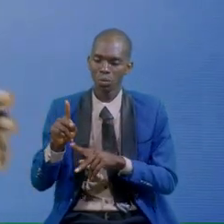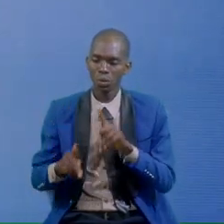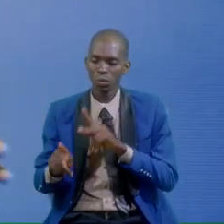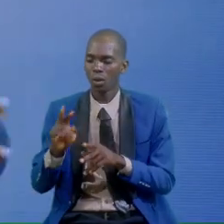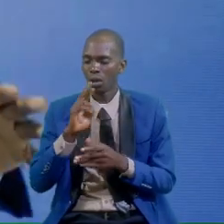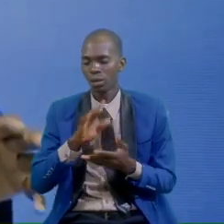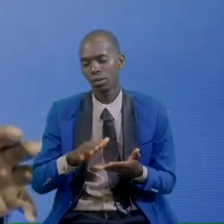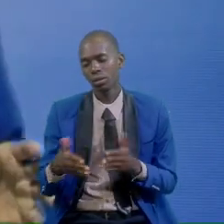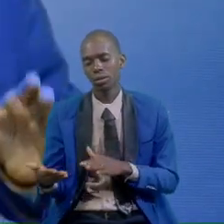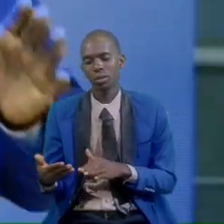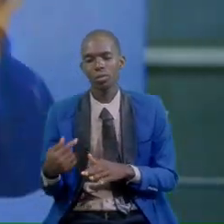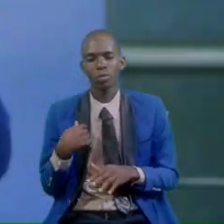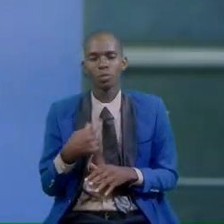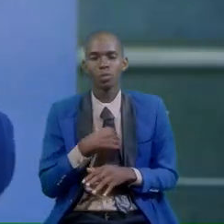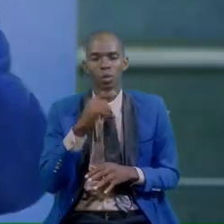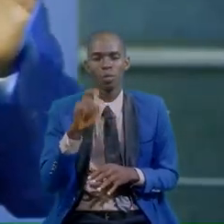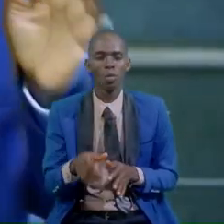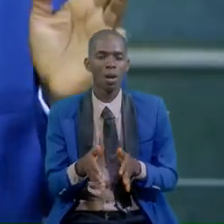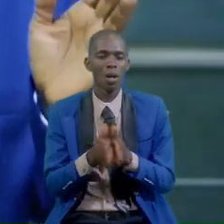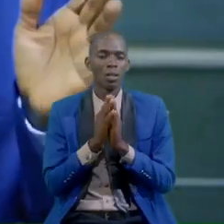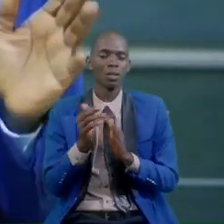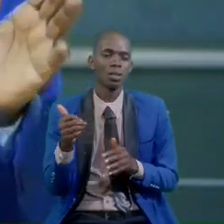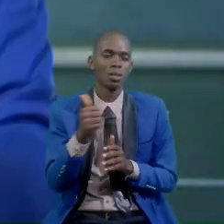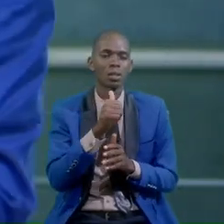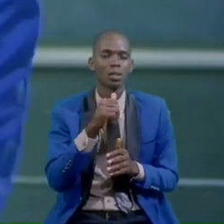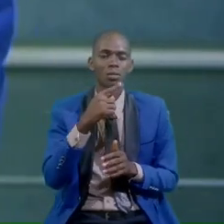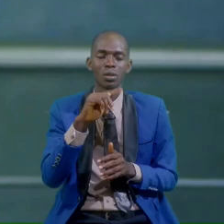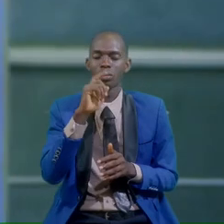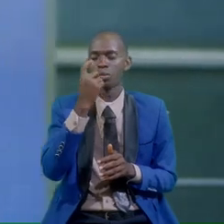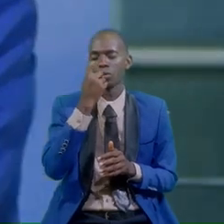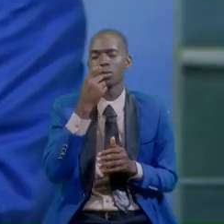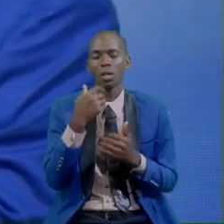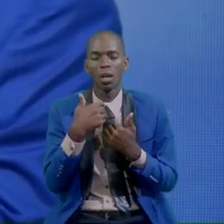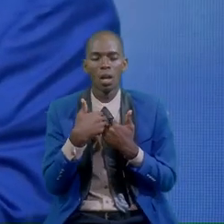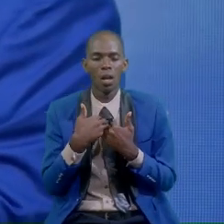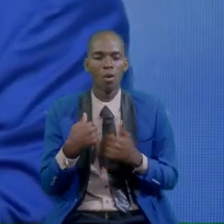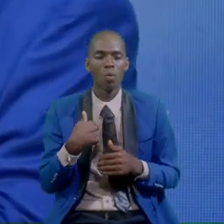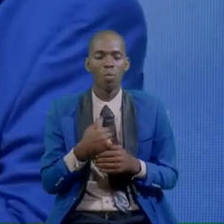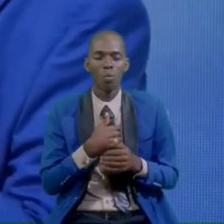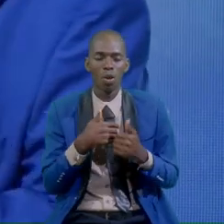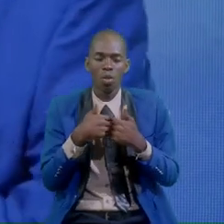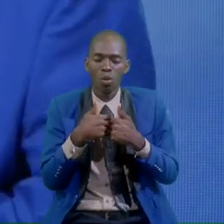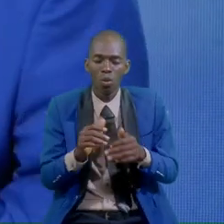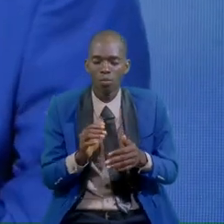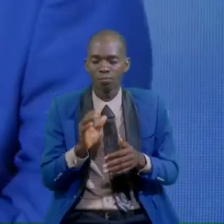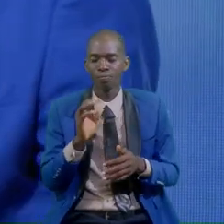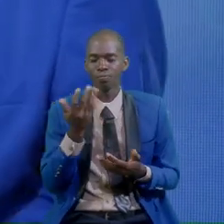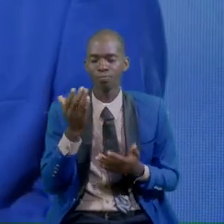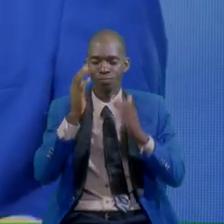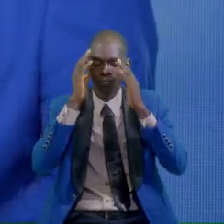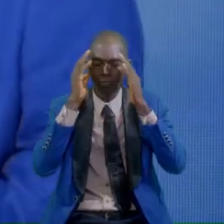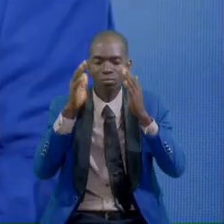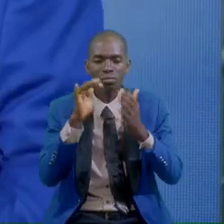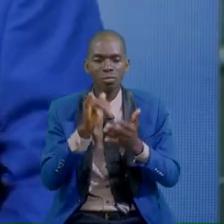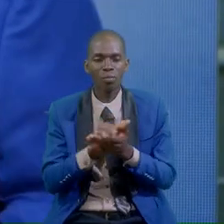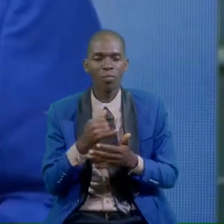as leaders, have we lost focus that we're seeking for this and seeking for that, and